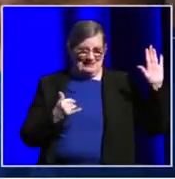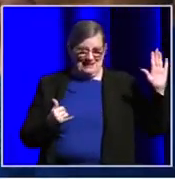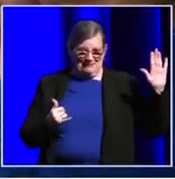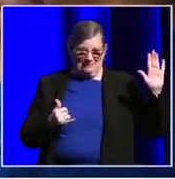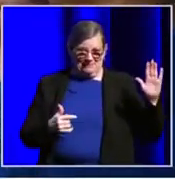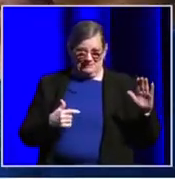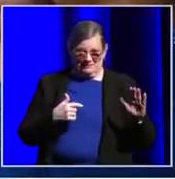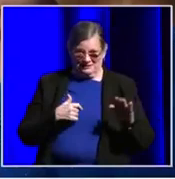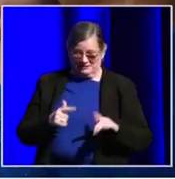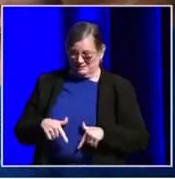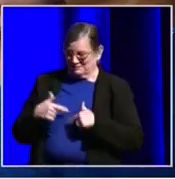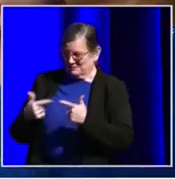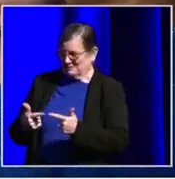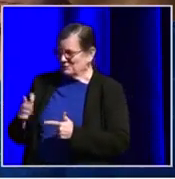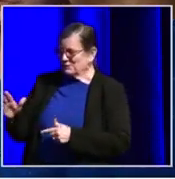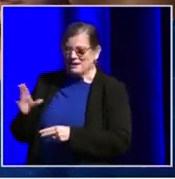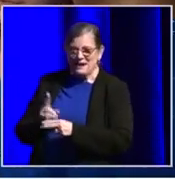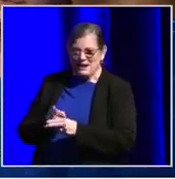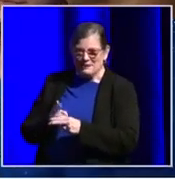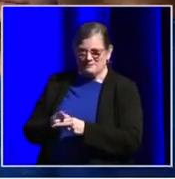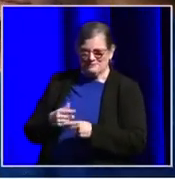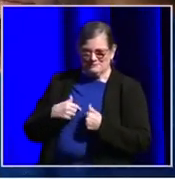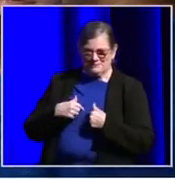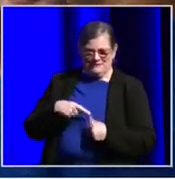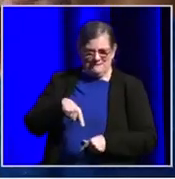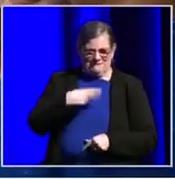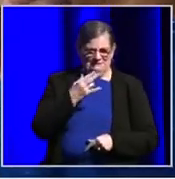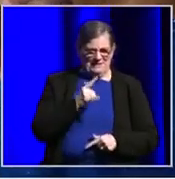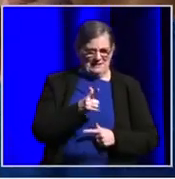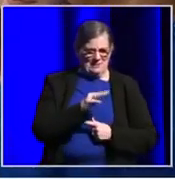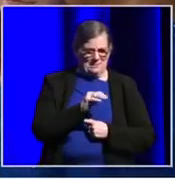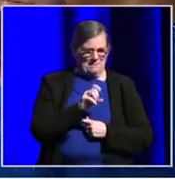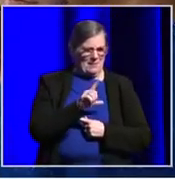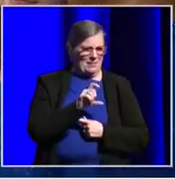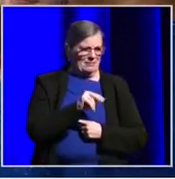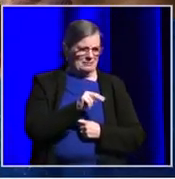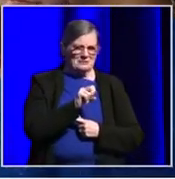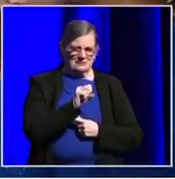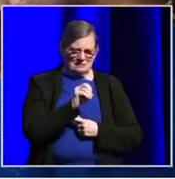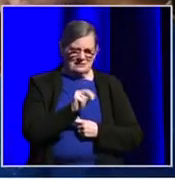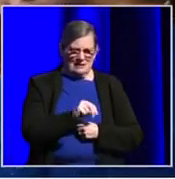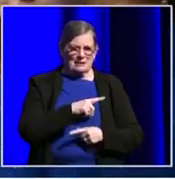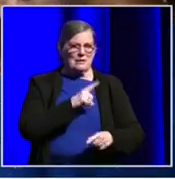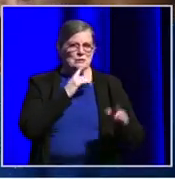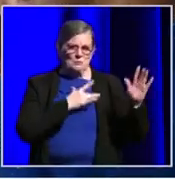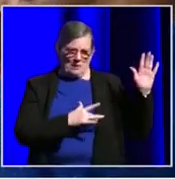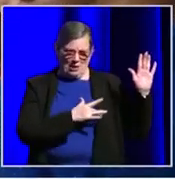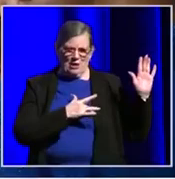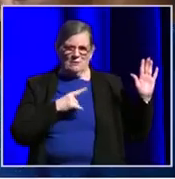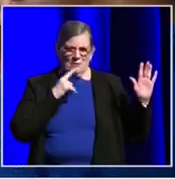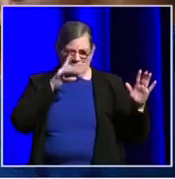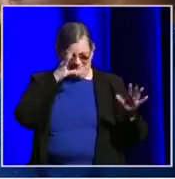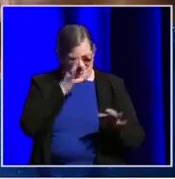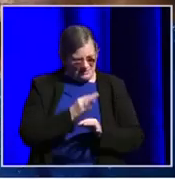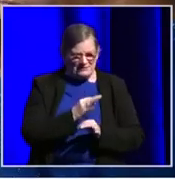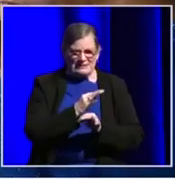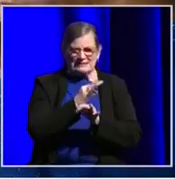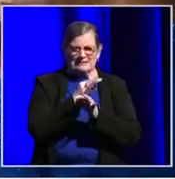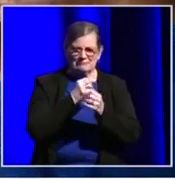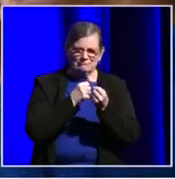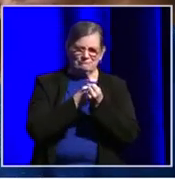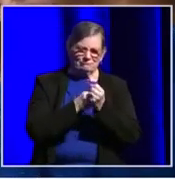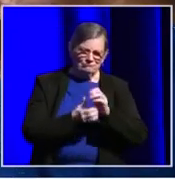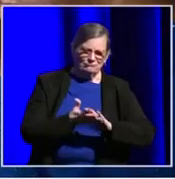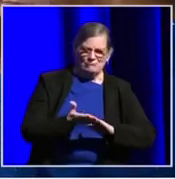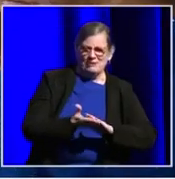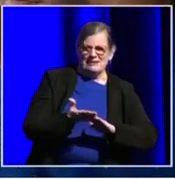name. I, Phil Mendelson. Do solemnly swear. Do solemnly swear. That I will faithfully execute. That I will